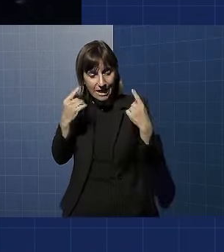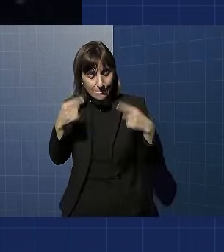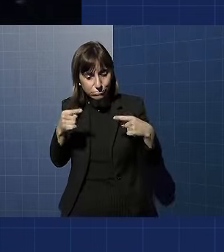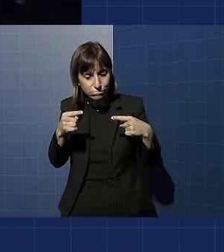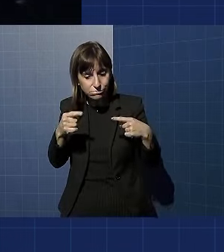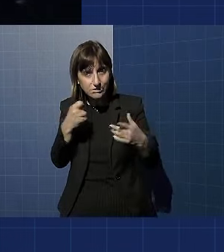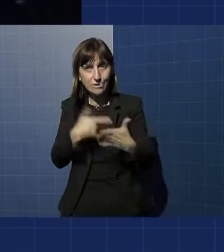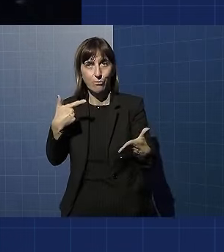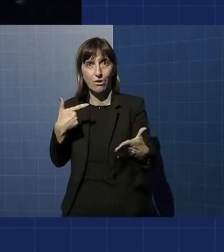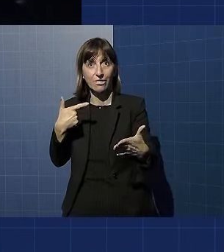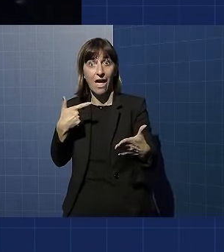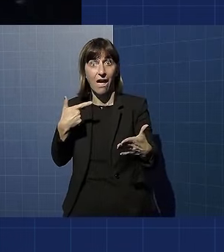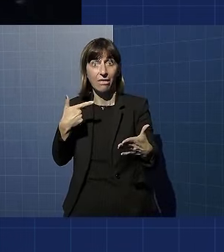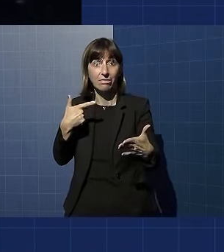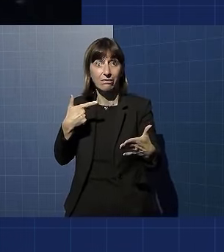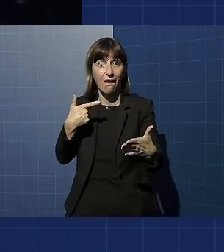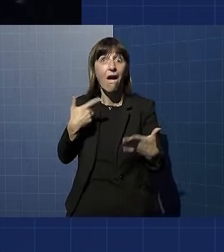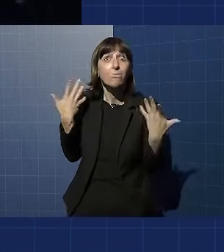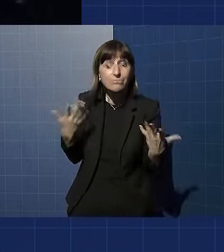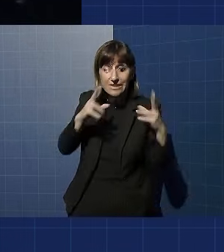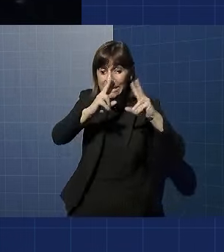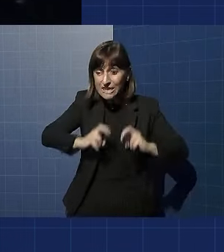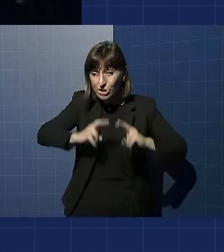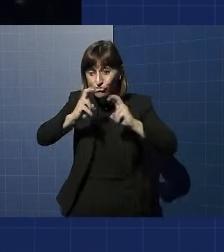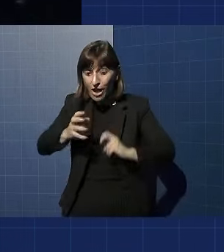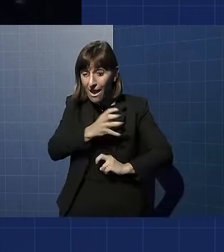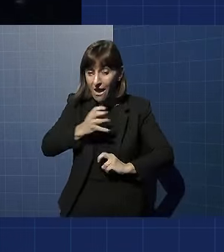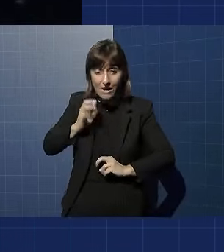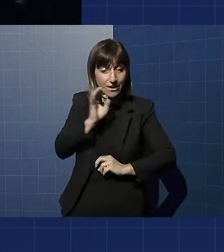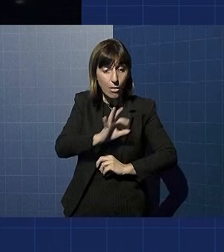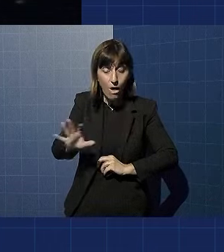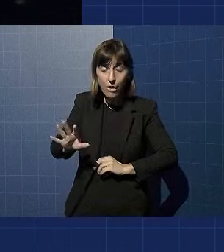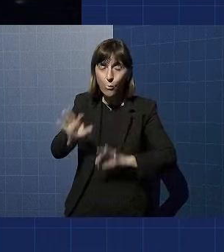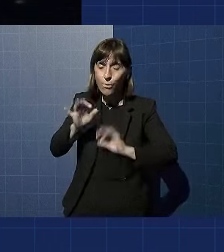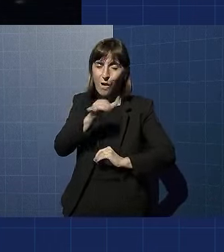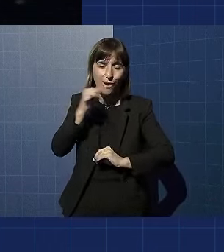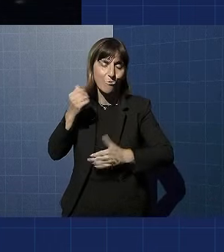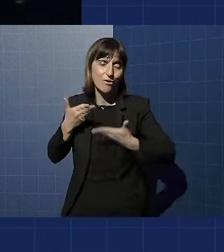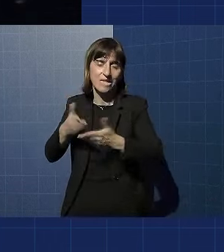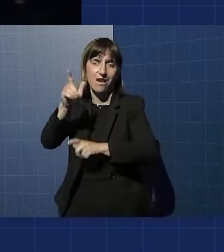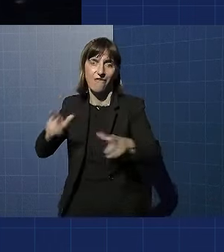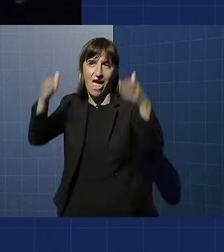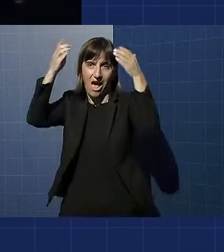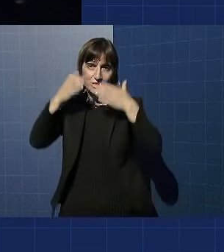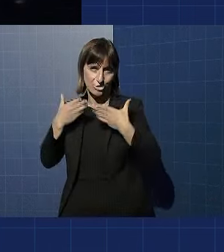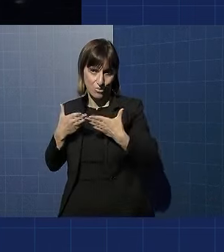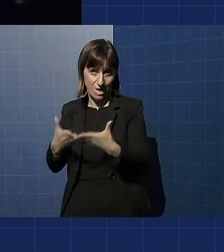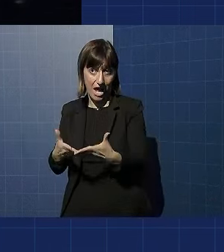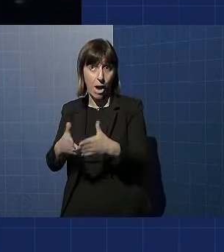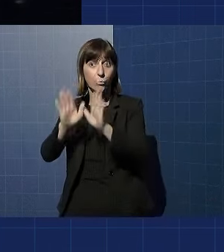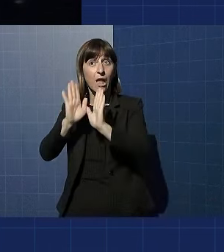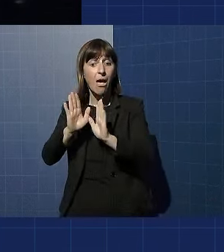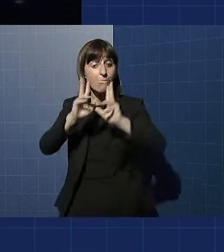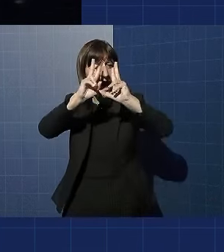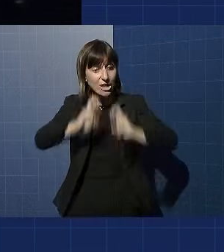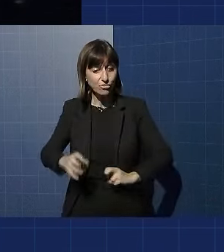to help the astronauts. But a lot of the science we do can actually come back to Earth. And I just want to give a few examples. I touched